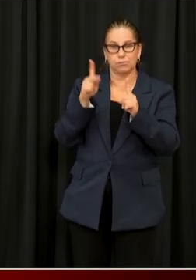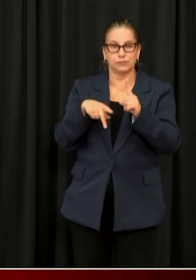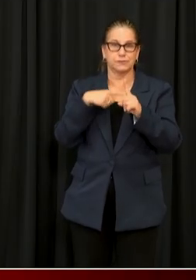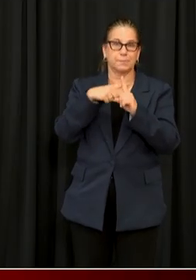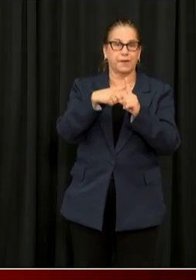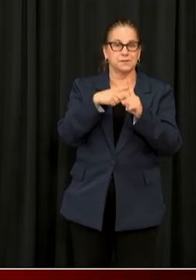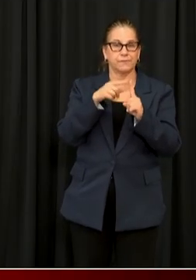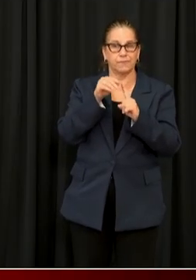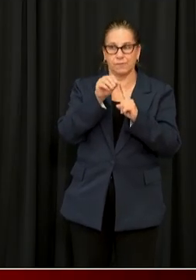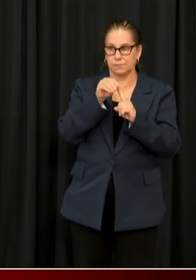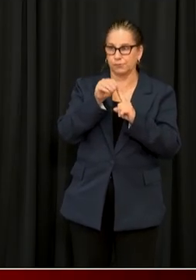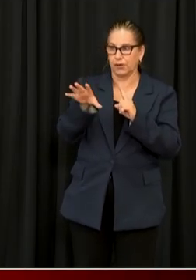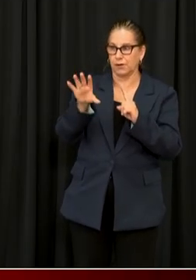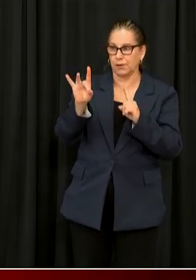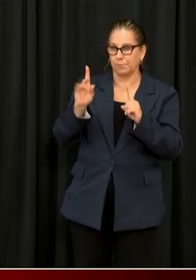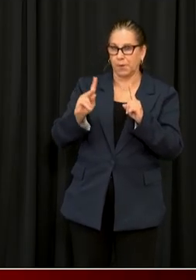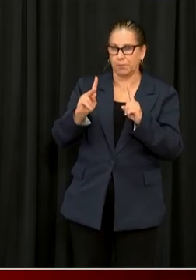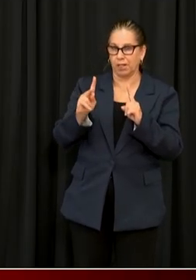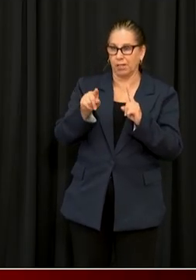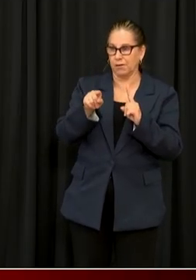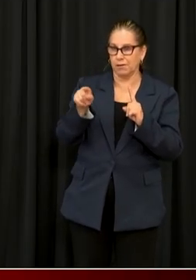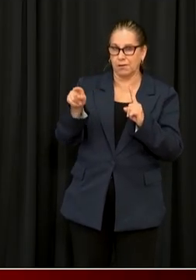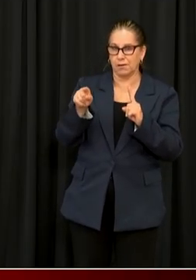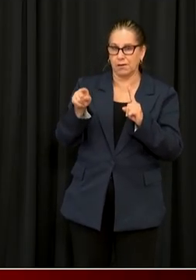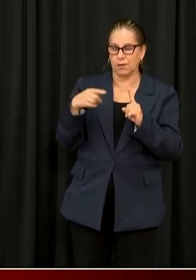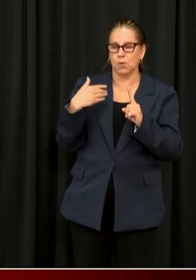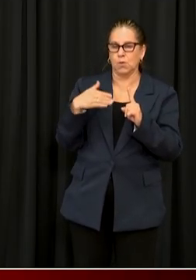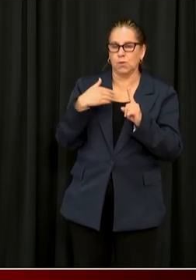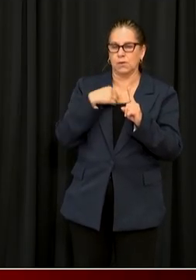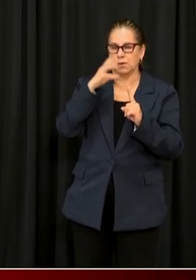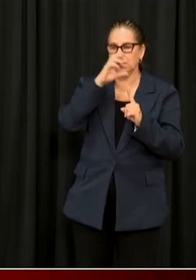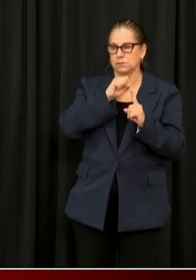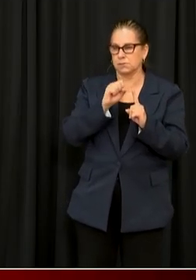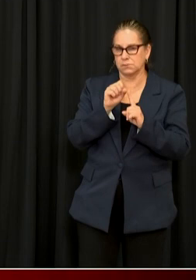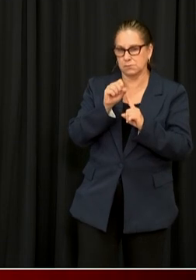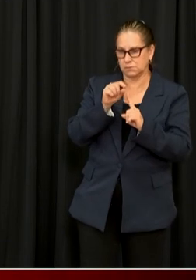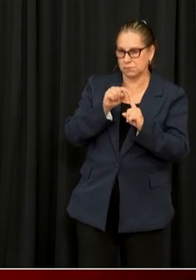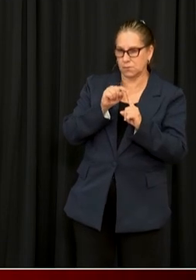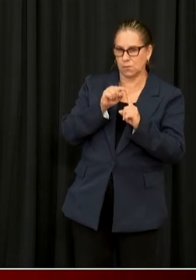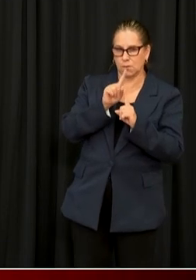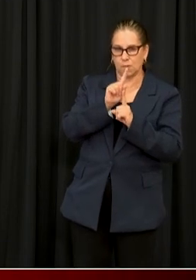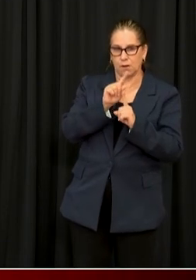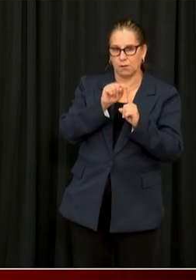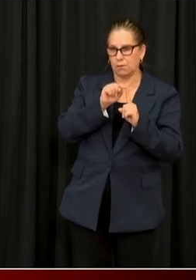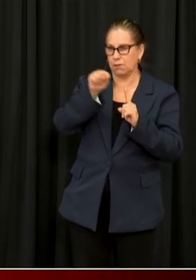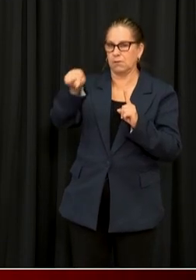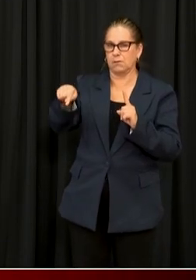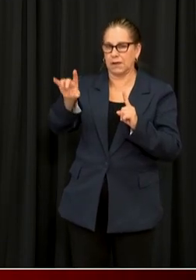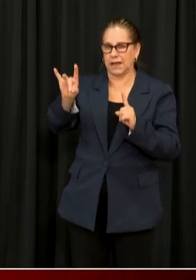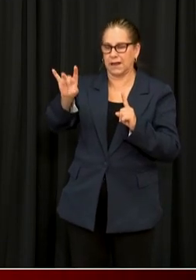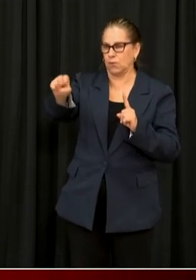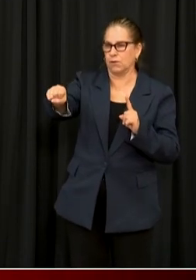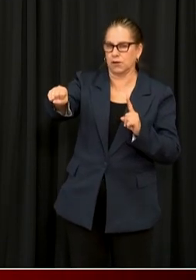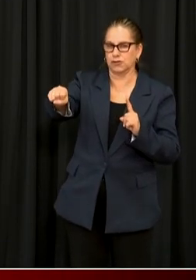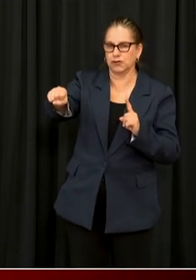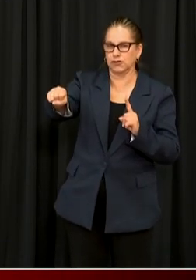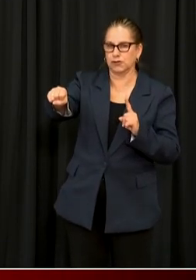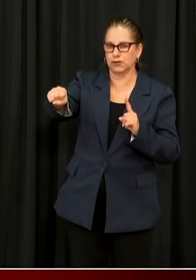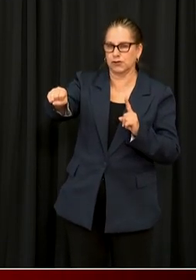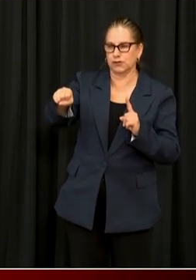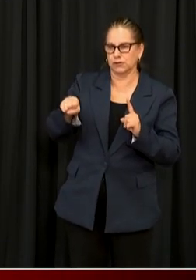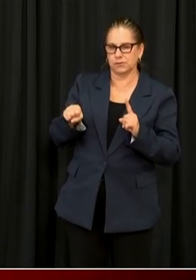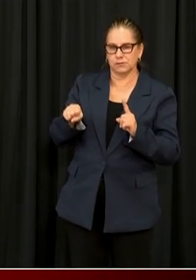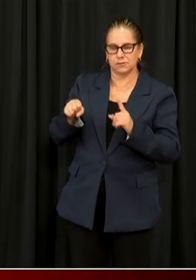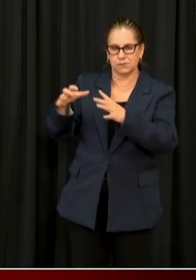an estimate, being super conservative, may at most need 900. We're not nearly there where